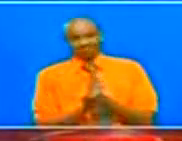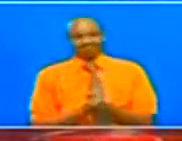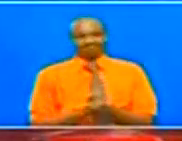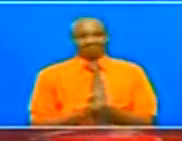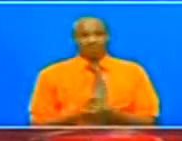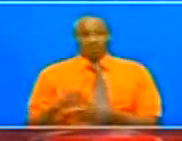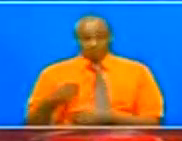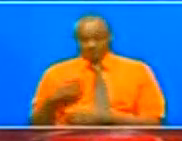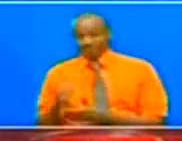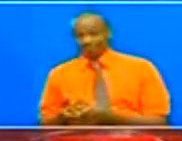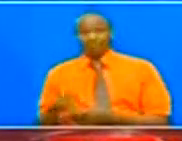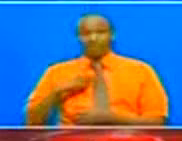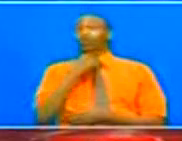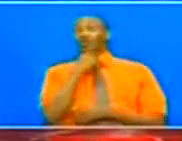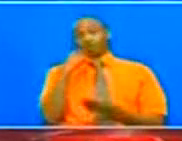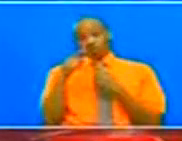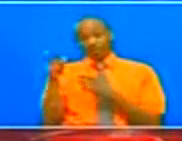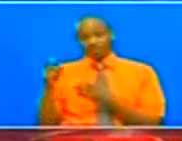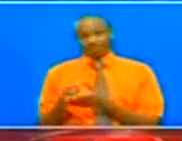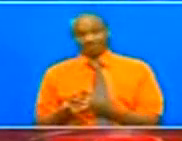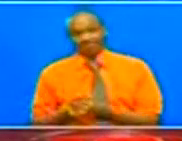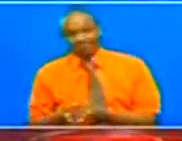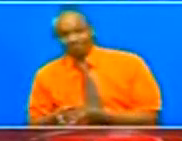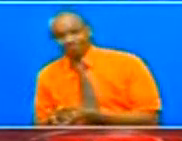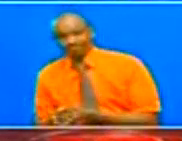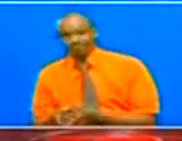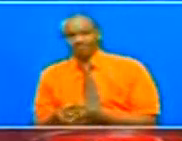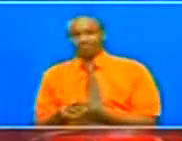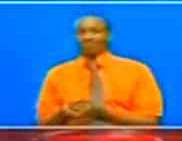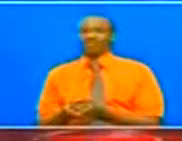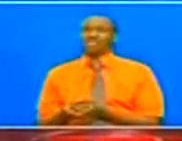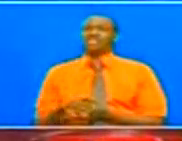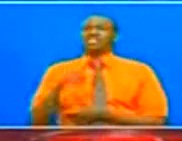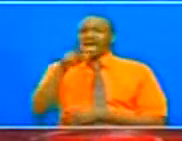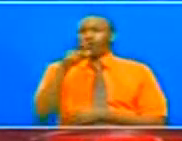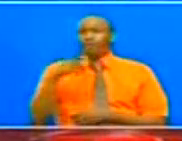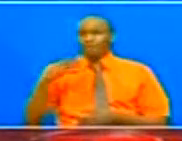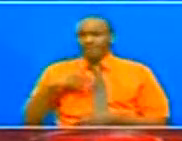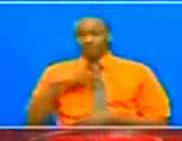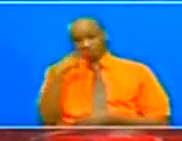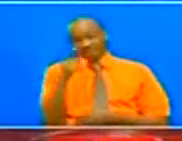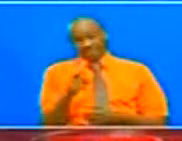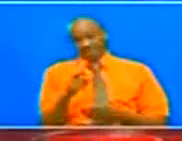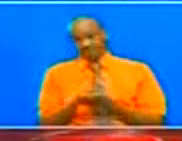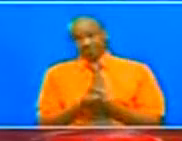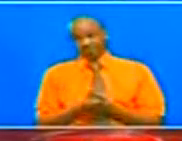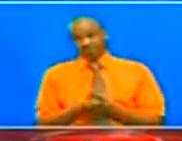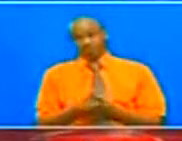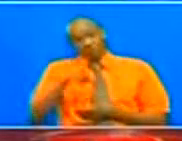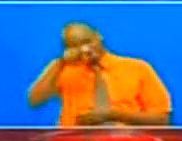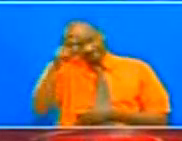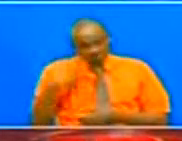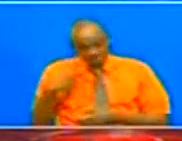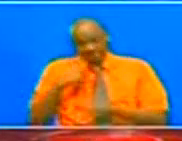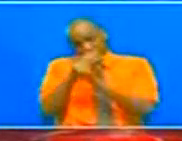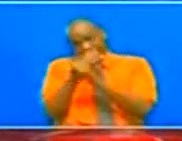that after the break. In fact, I want to talk about the fact that this list, when it comes out, who's to say you are not scapegoating some sub-clans of your